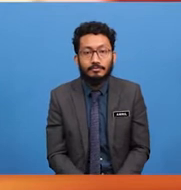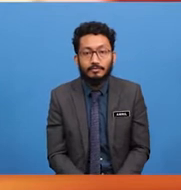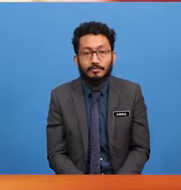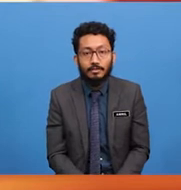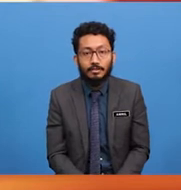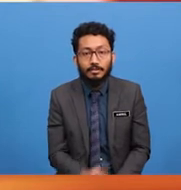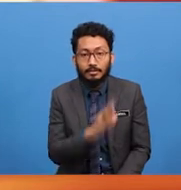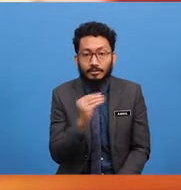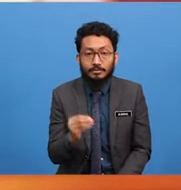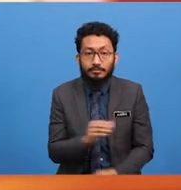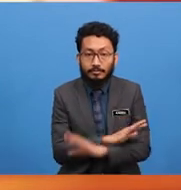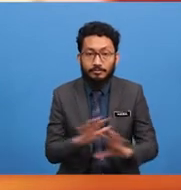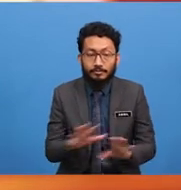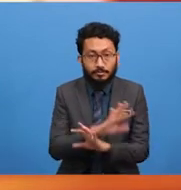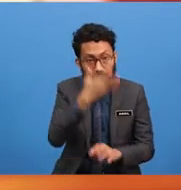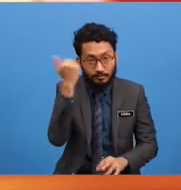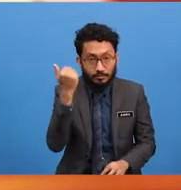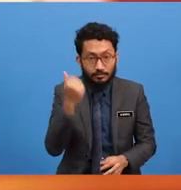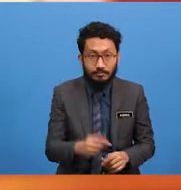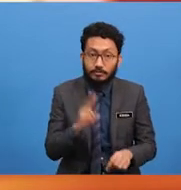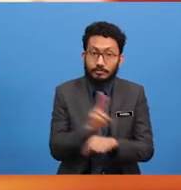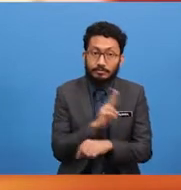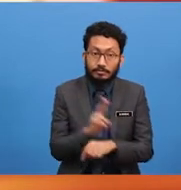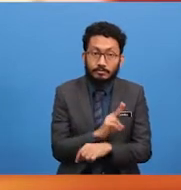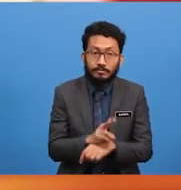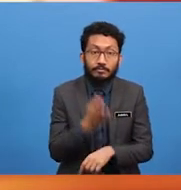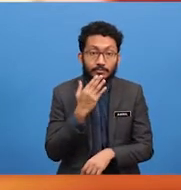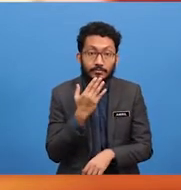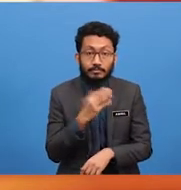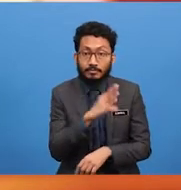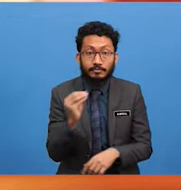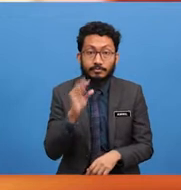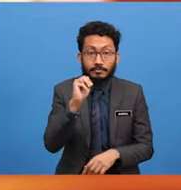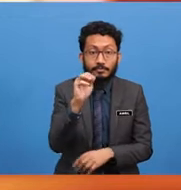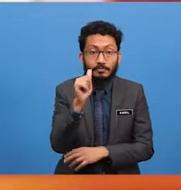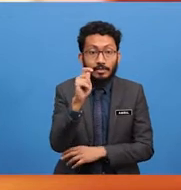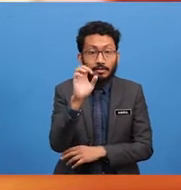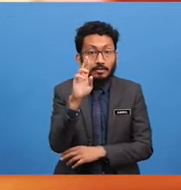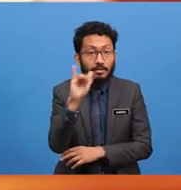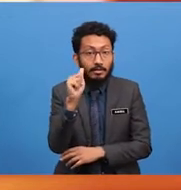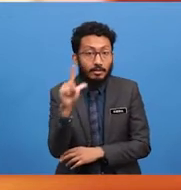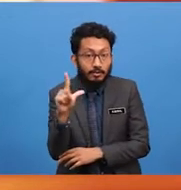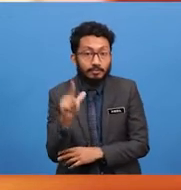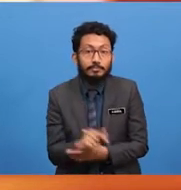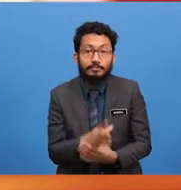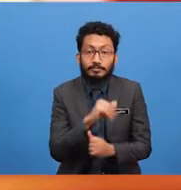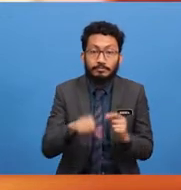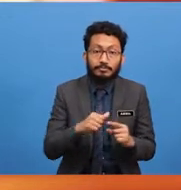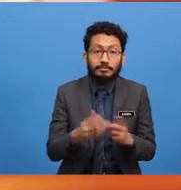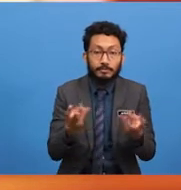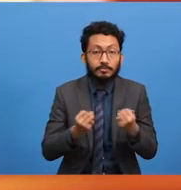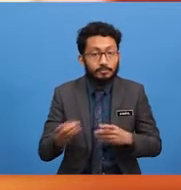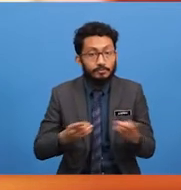And don't forget to use colors and materials when you want to describe